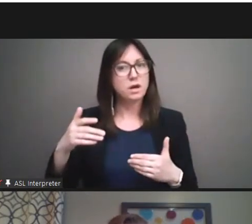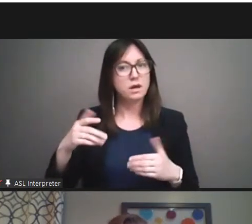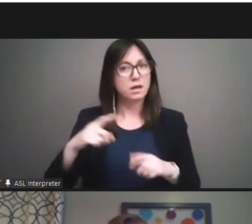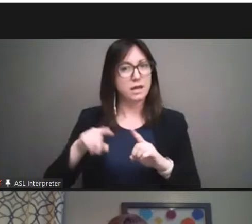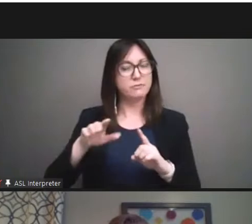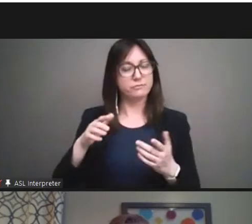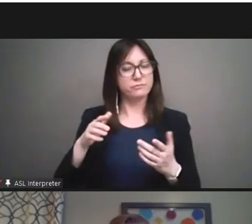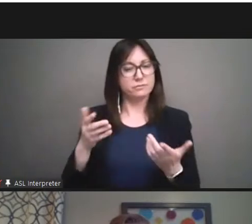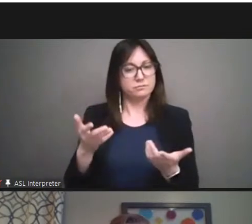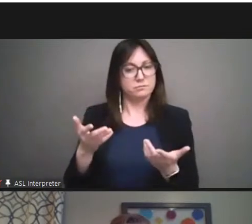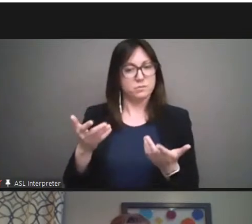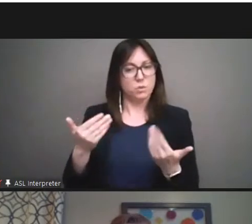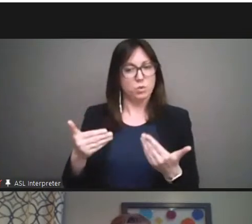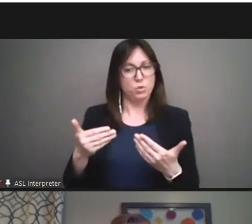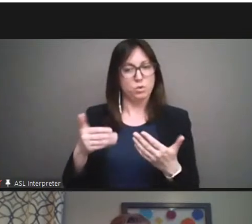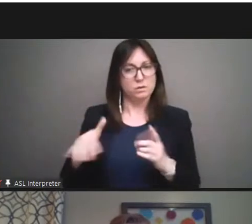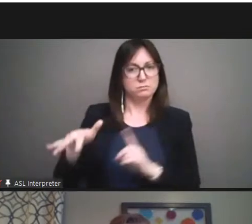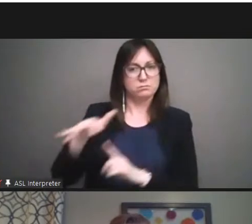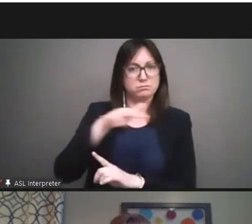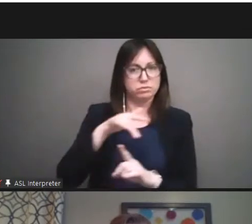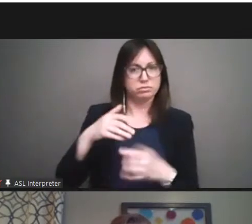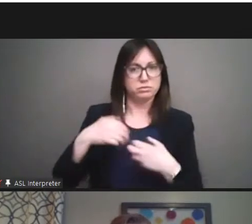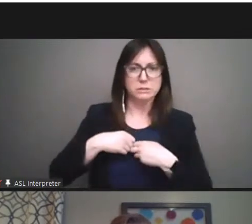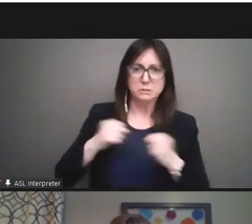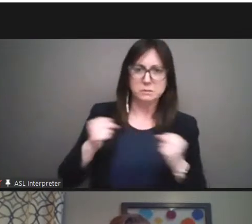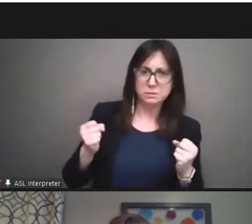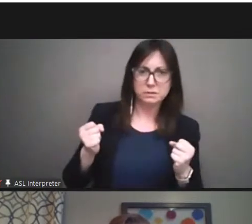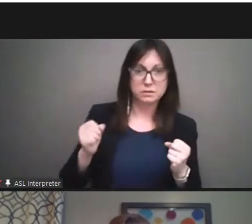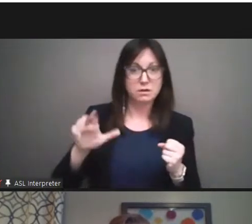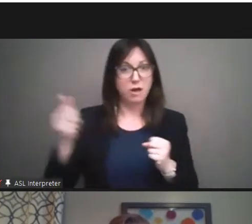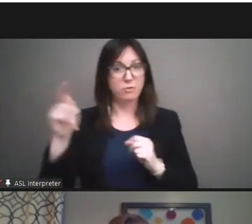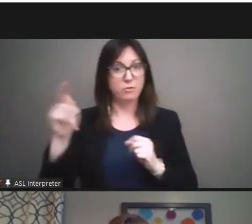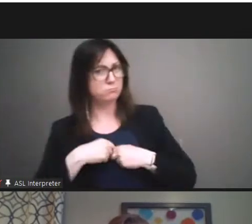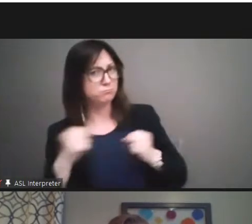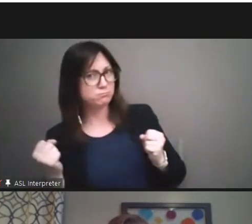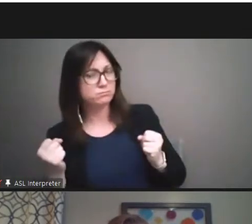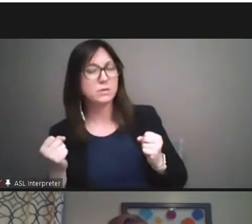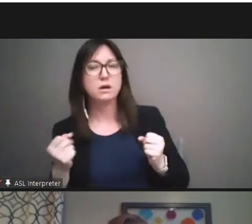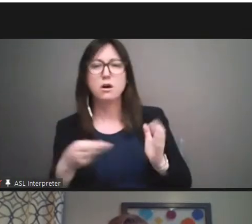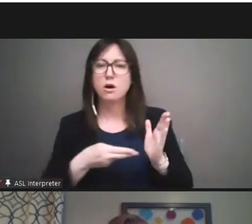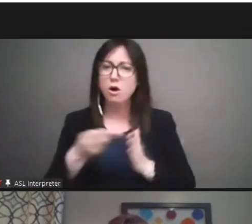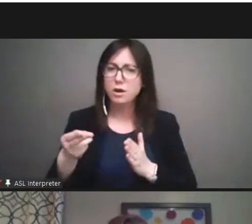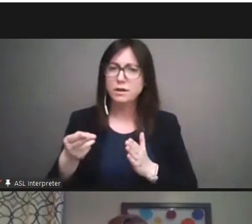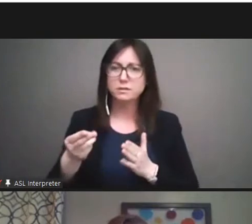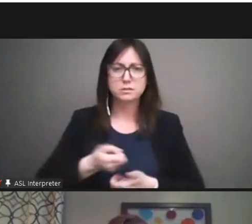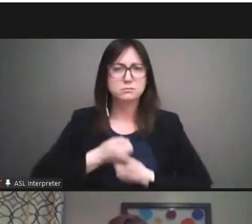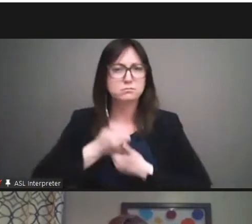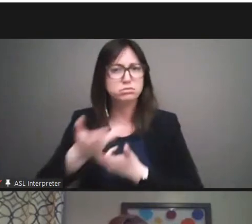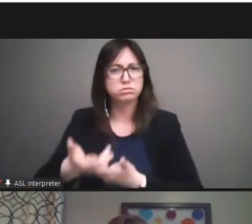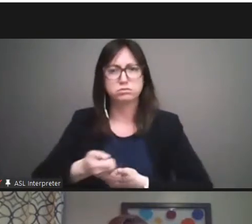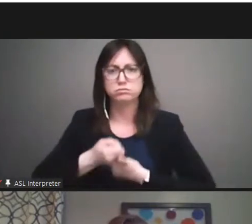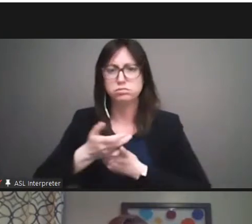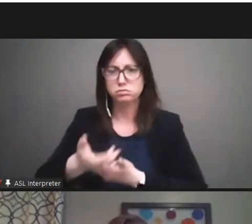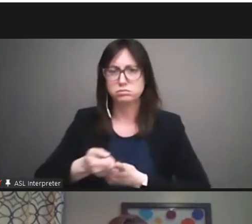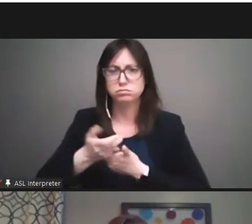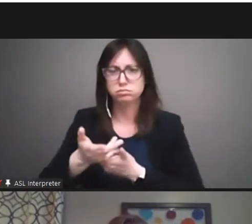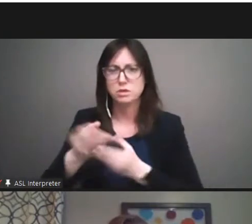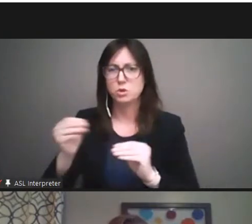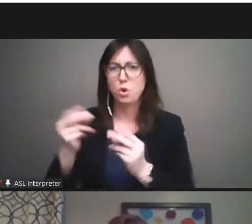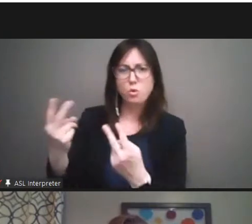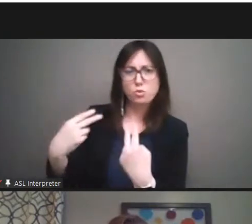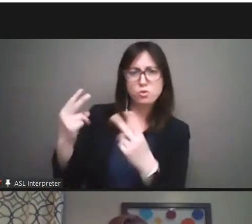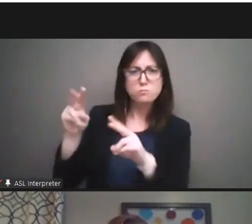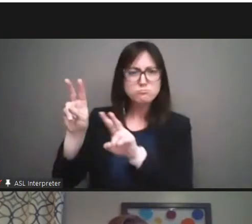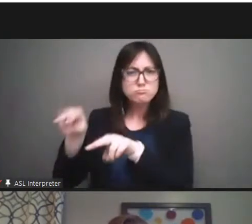you, and you can have like a real conversation without pretense. And I think it's from that